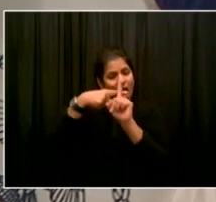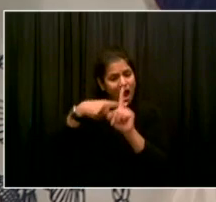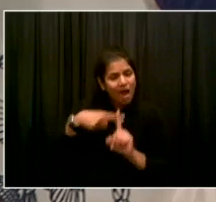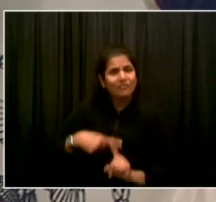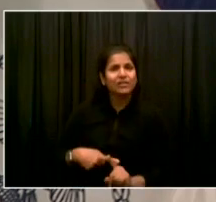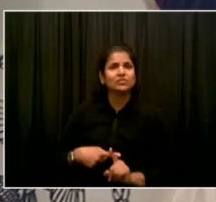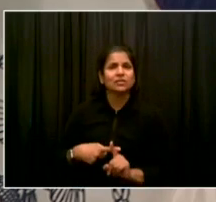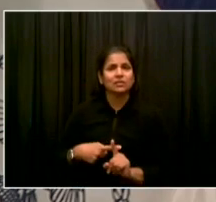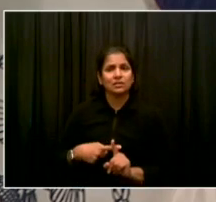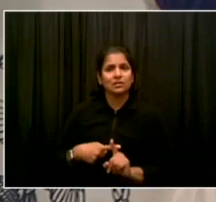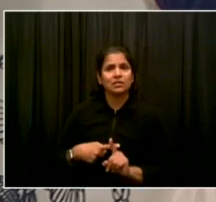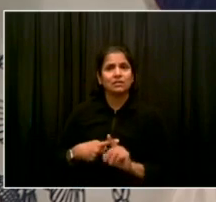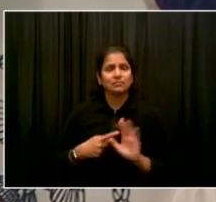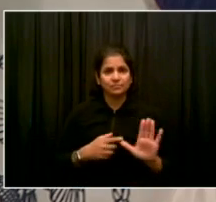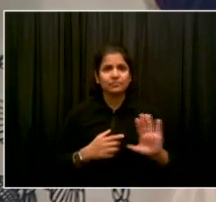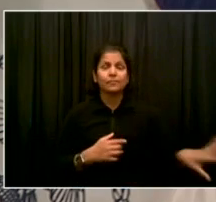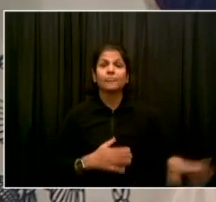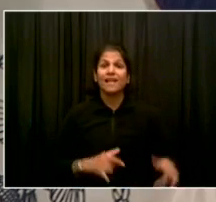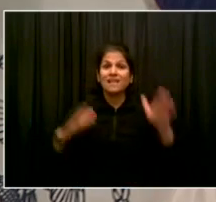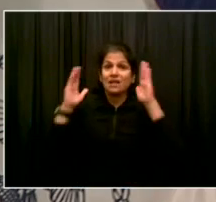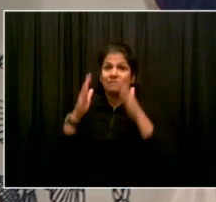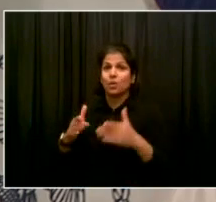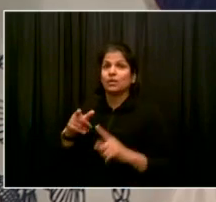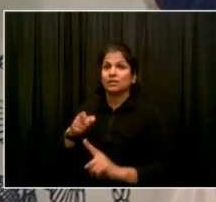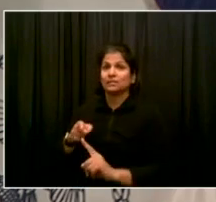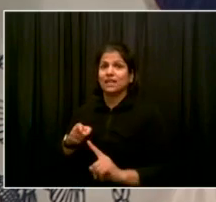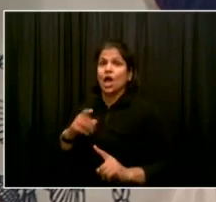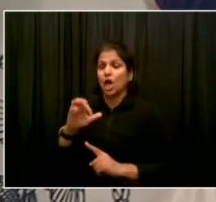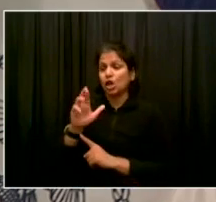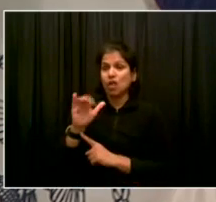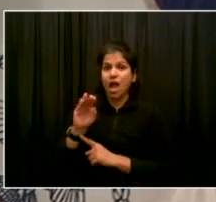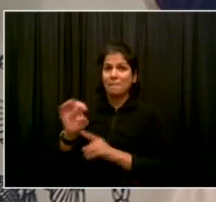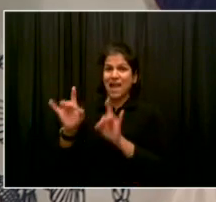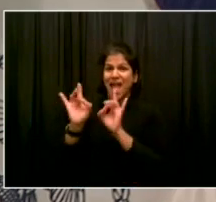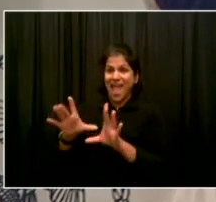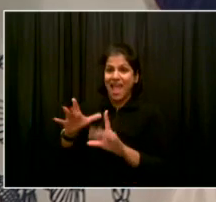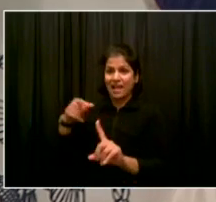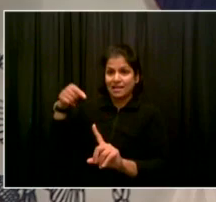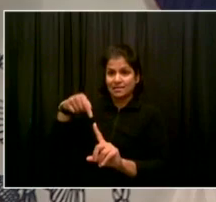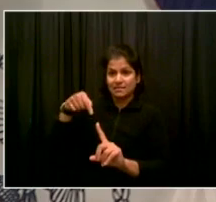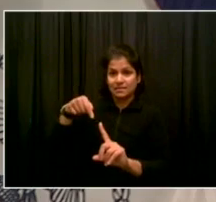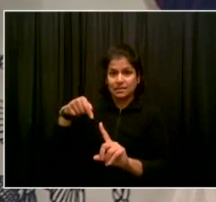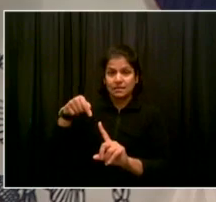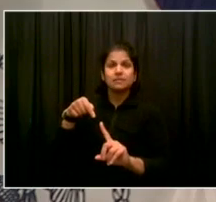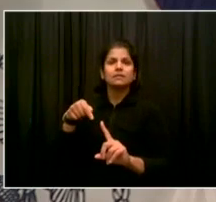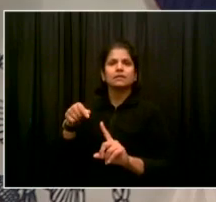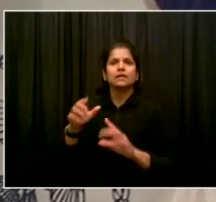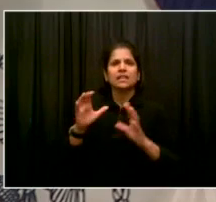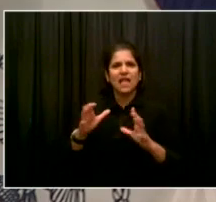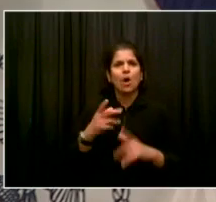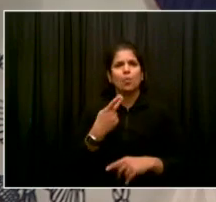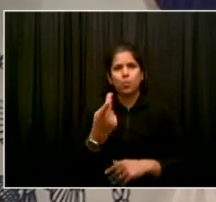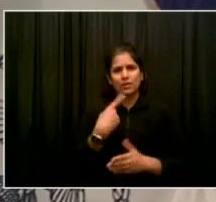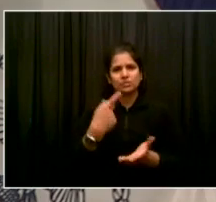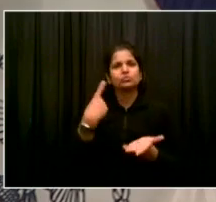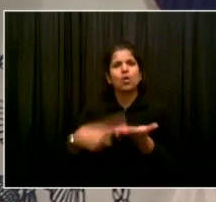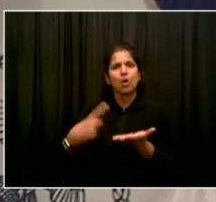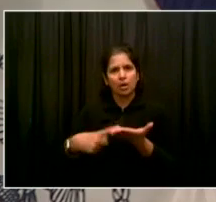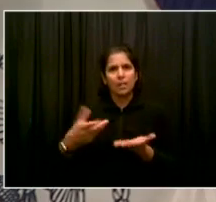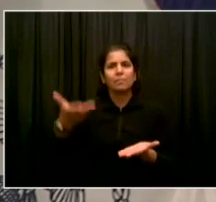what we know is, and you and I have talked about this before, it's not just this horrible stretch we've been